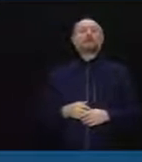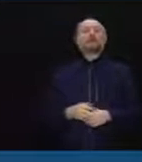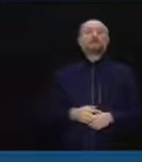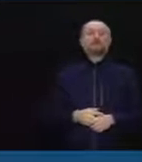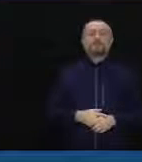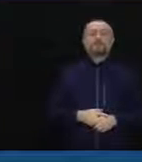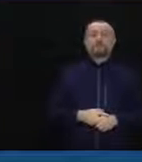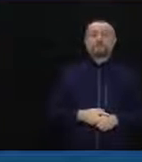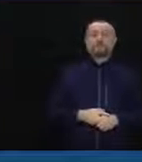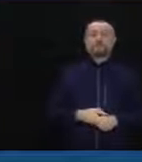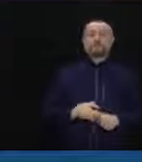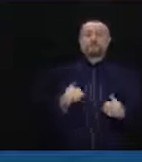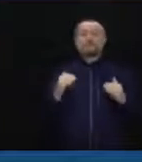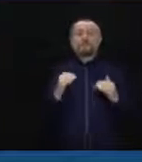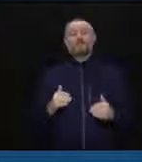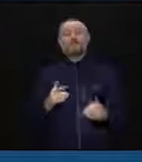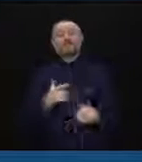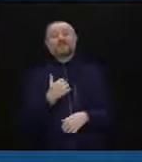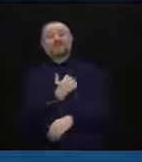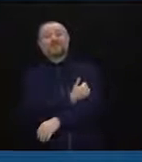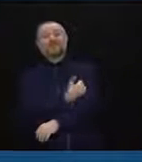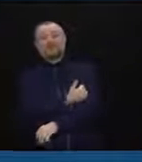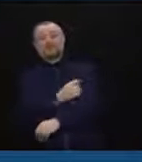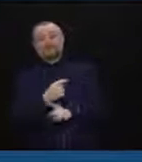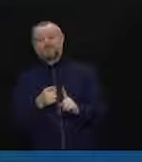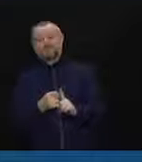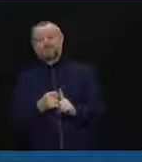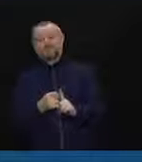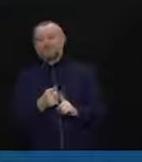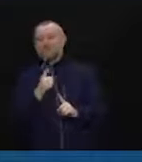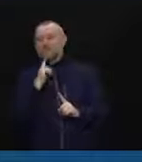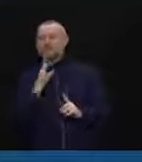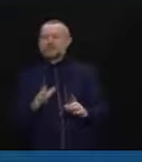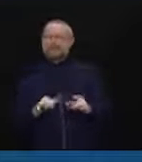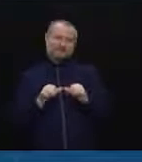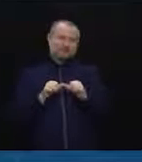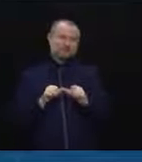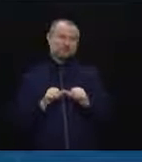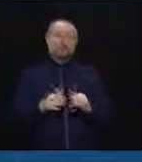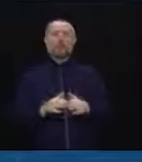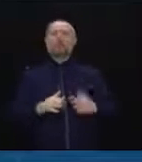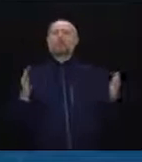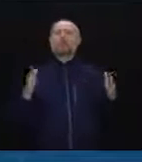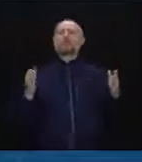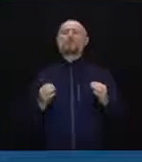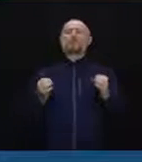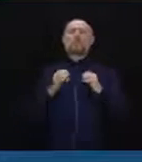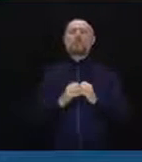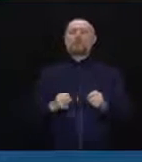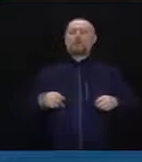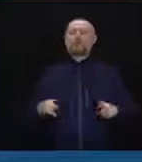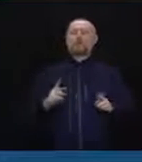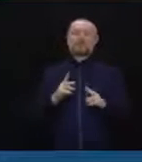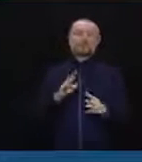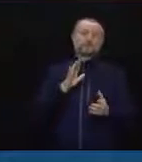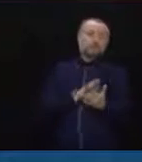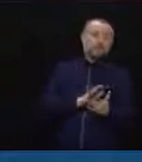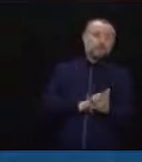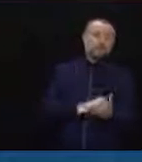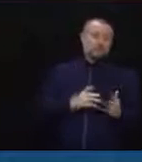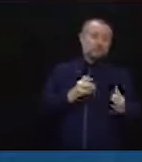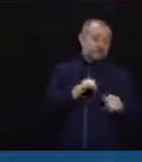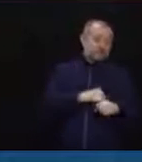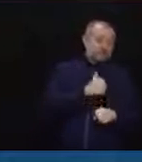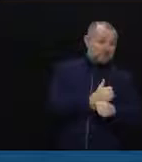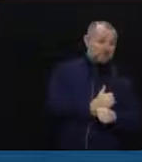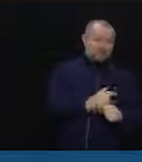keep increase in the amount of opportunities. If any school would like us to set up a vaccine pop-up, we have them all over. We've been doing hundreds